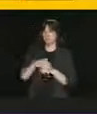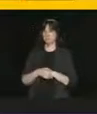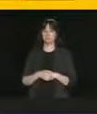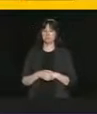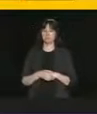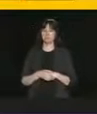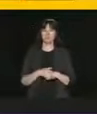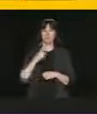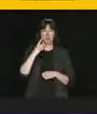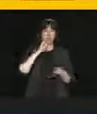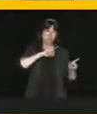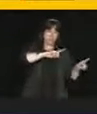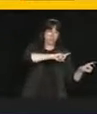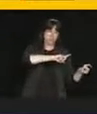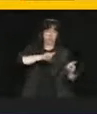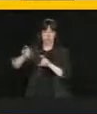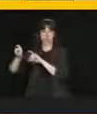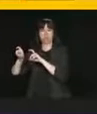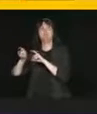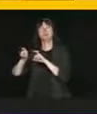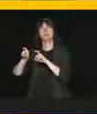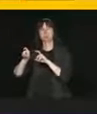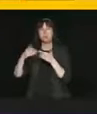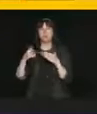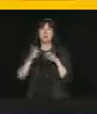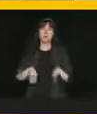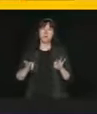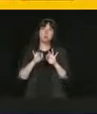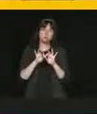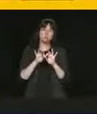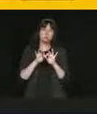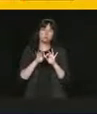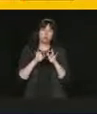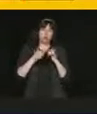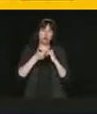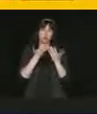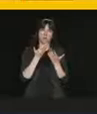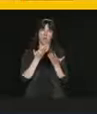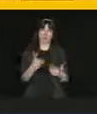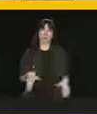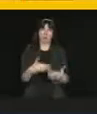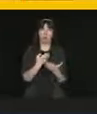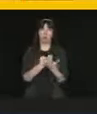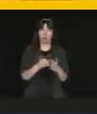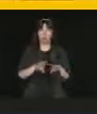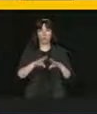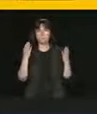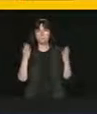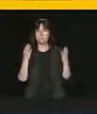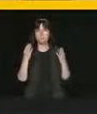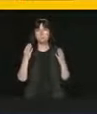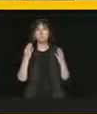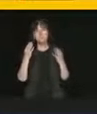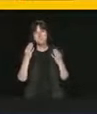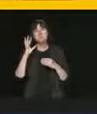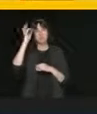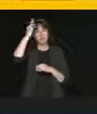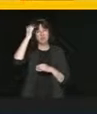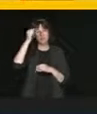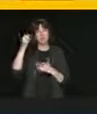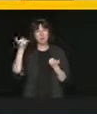massive testing will be an important component of reopening the economy, and that's why the federal government is